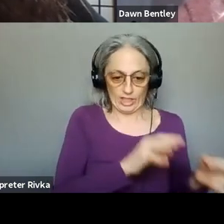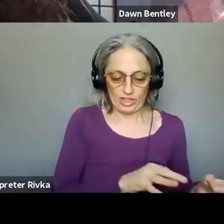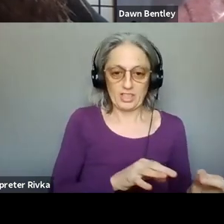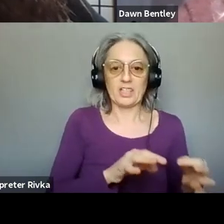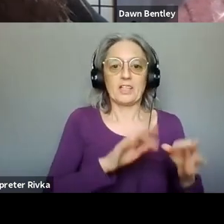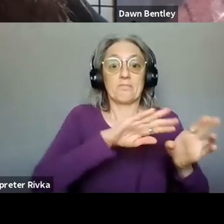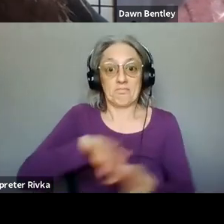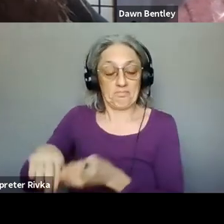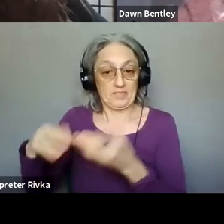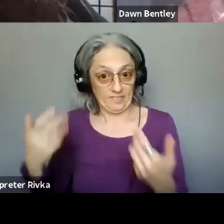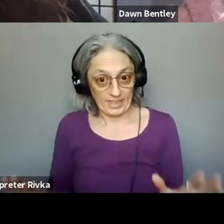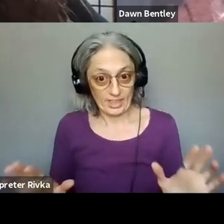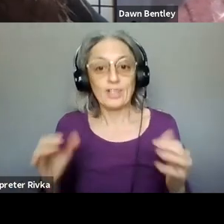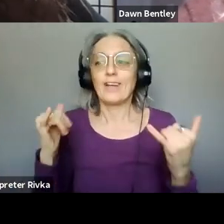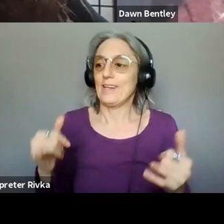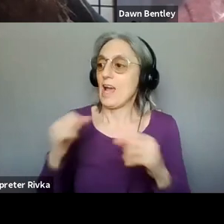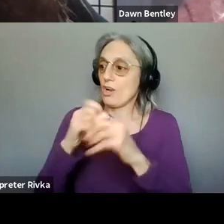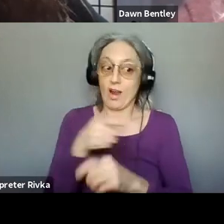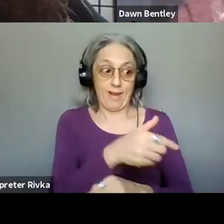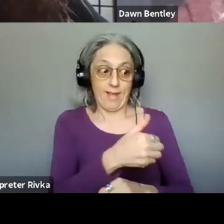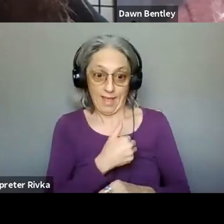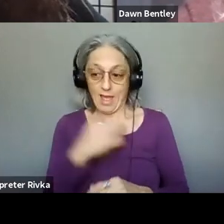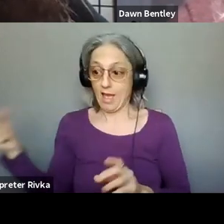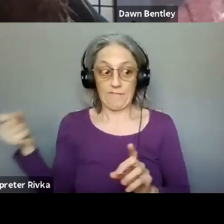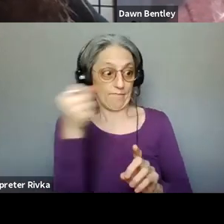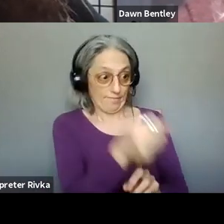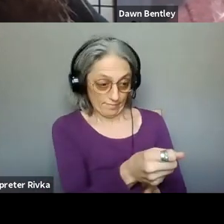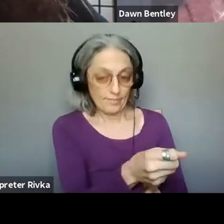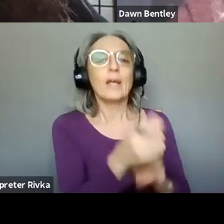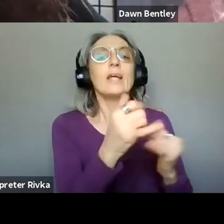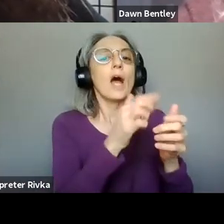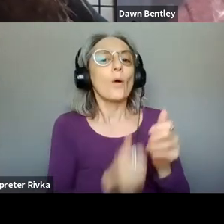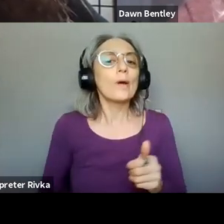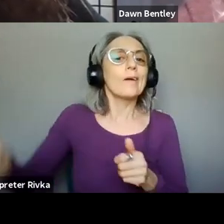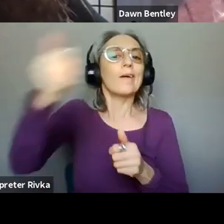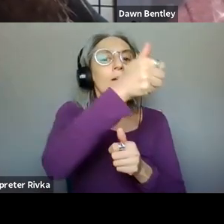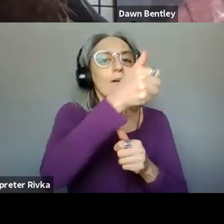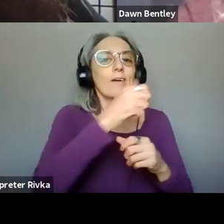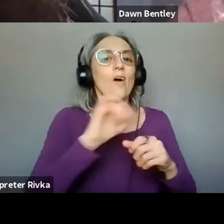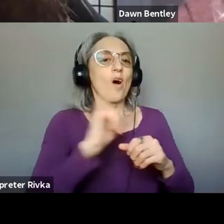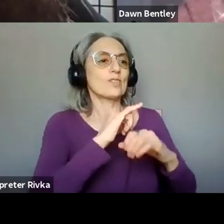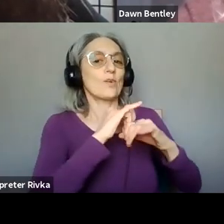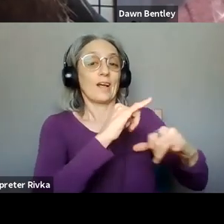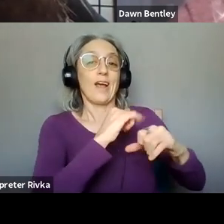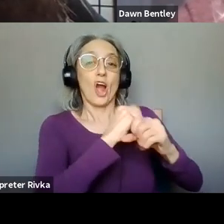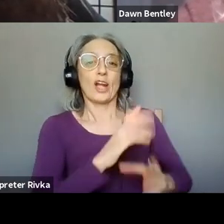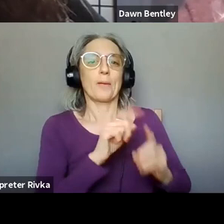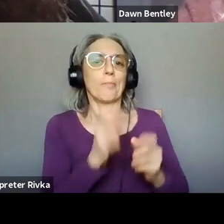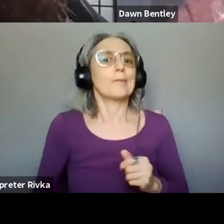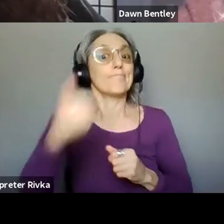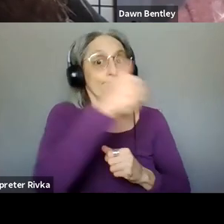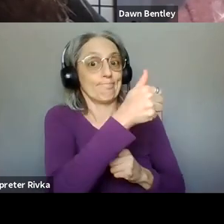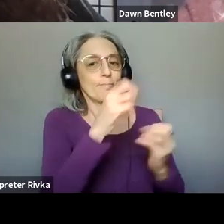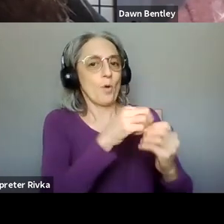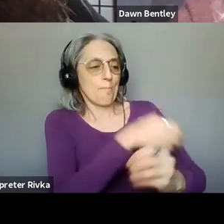into a superior guardian role, really. We're looking out for the ward at that point. And so